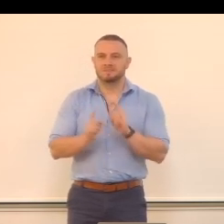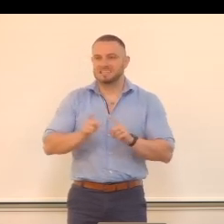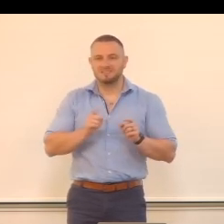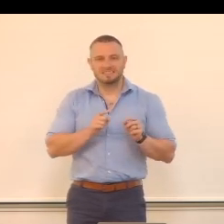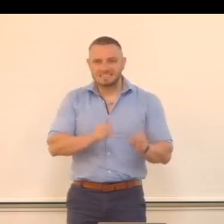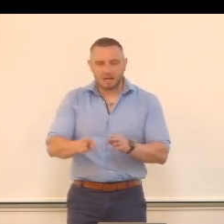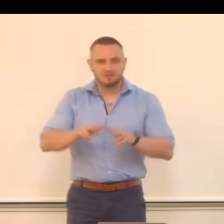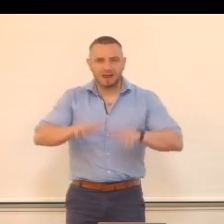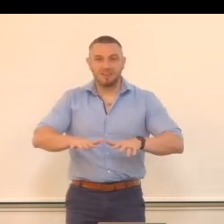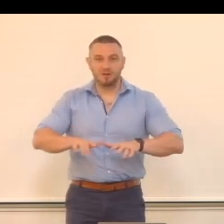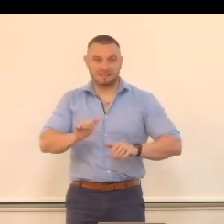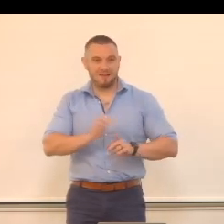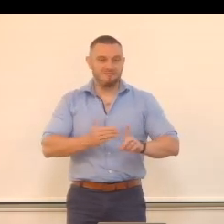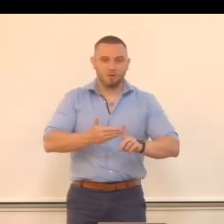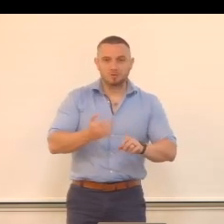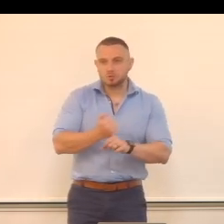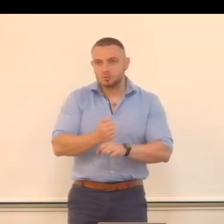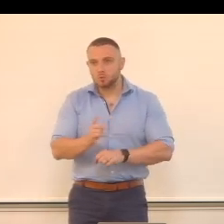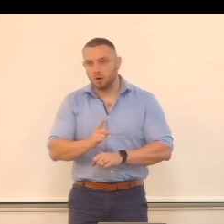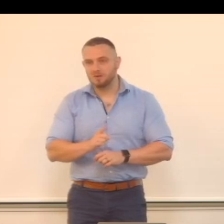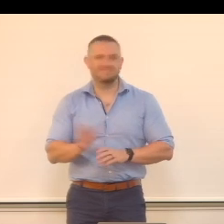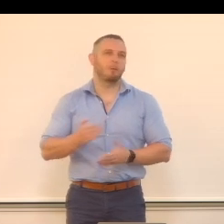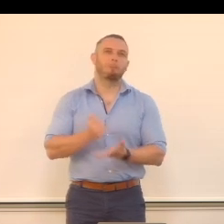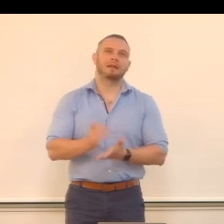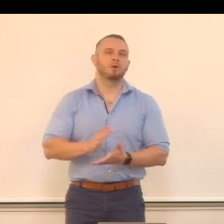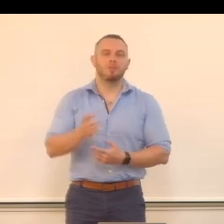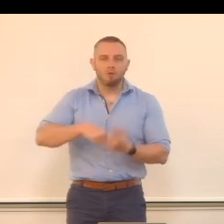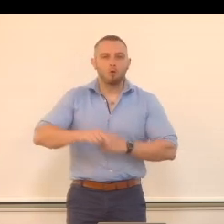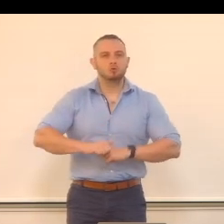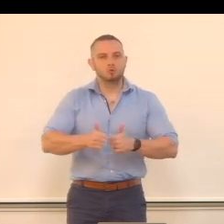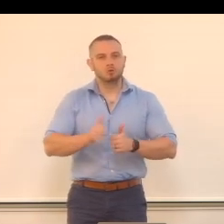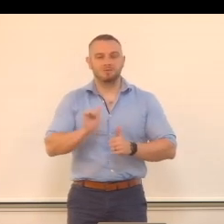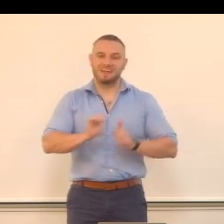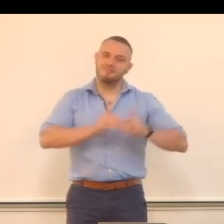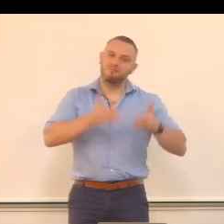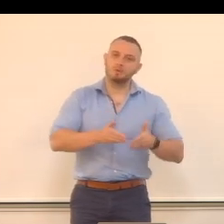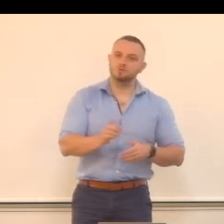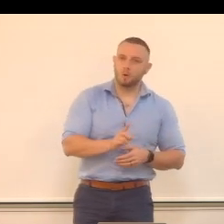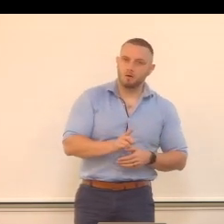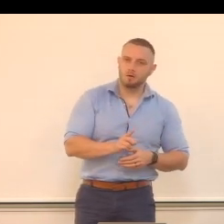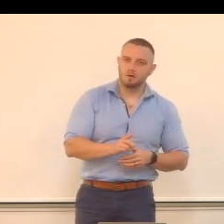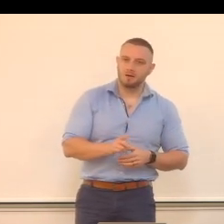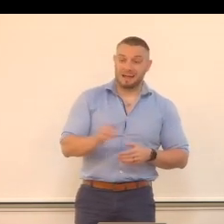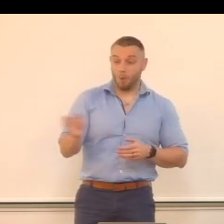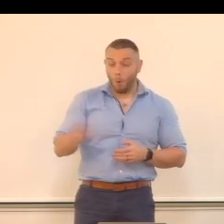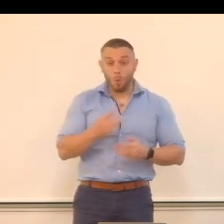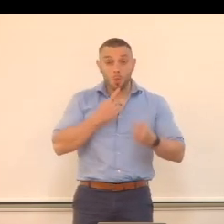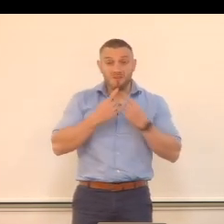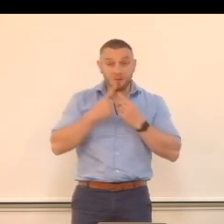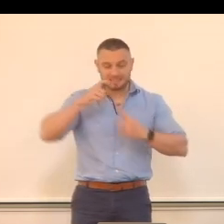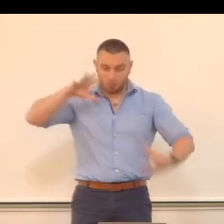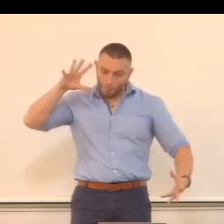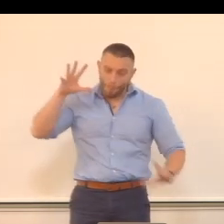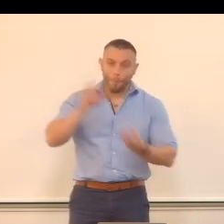good for, what's not their focus. I don't want to say what they're bad for, they're all really good, but what's not their focus, and pulling all that information together to help the